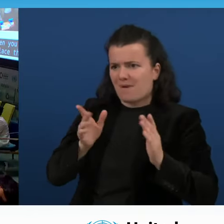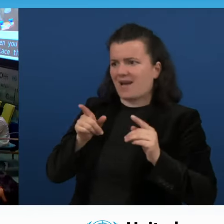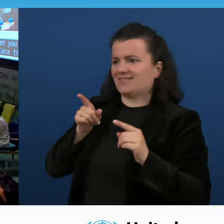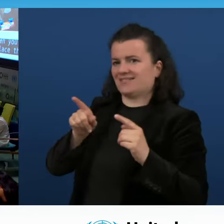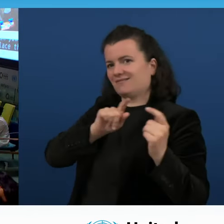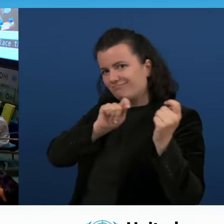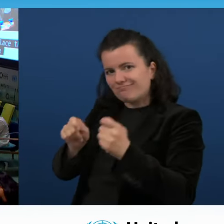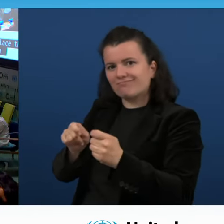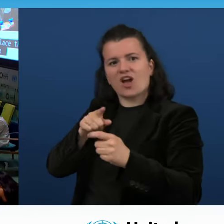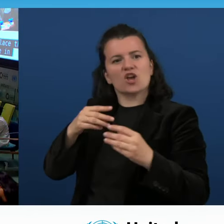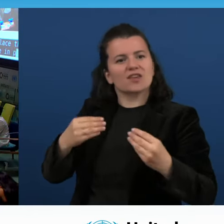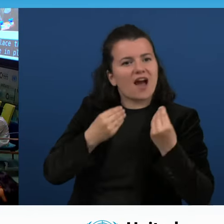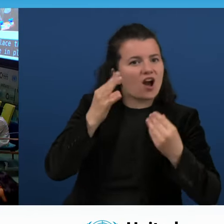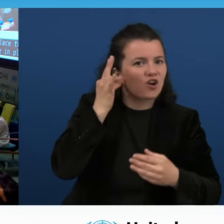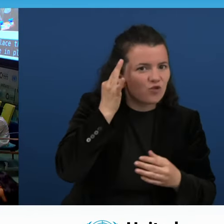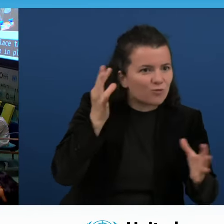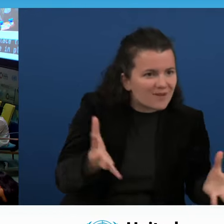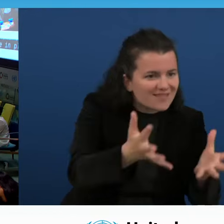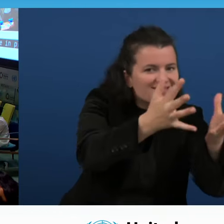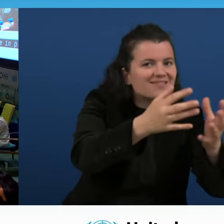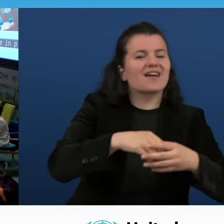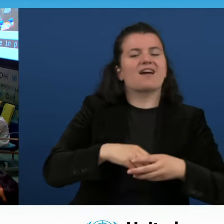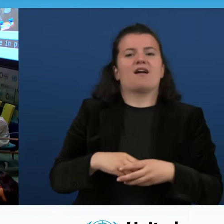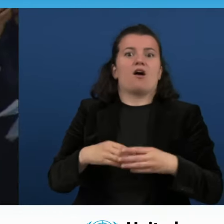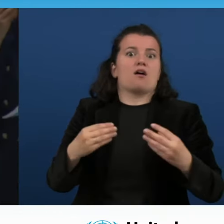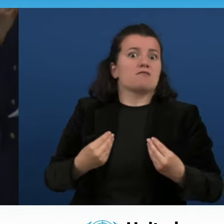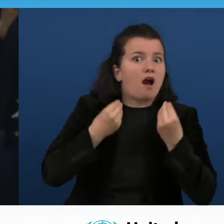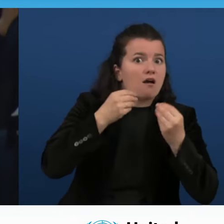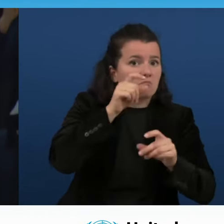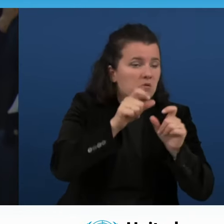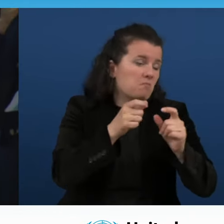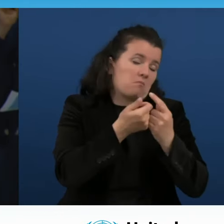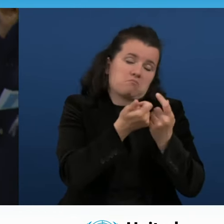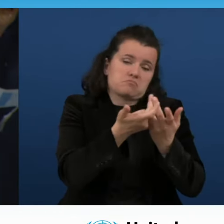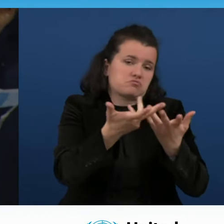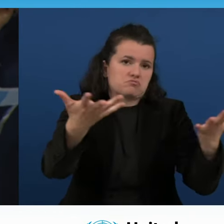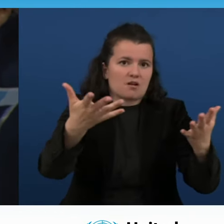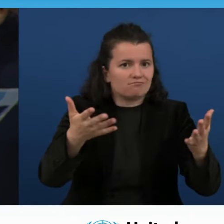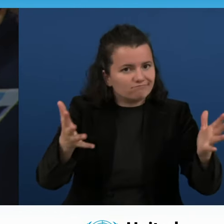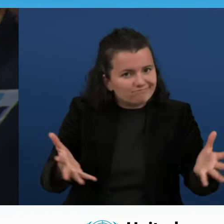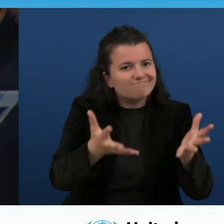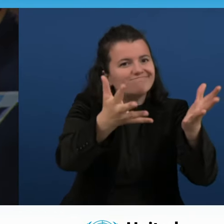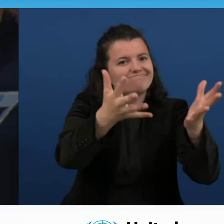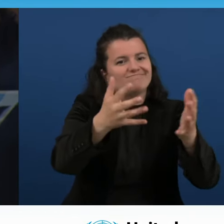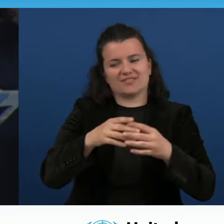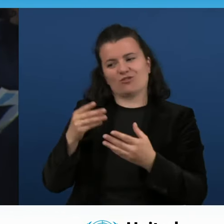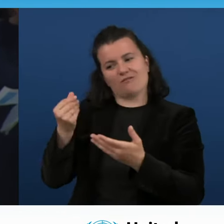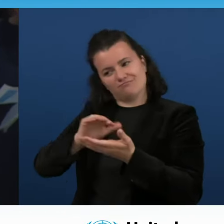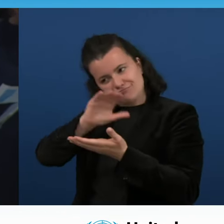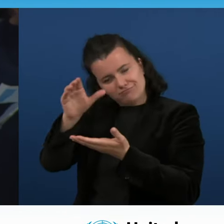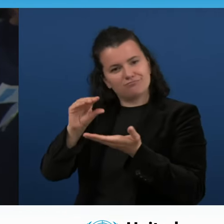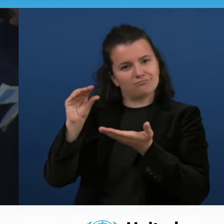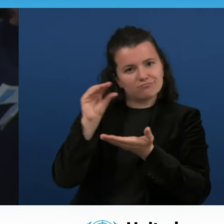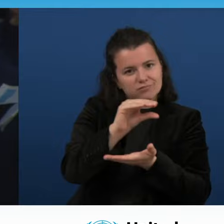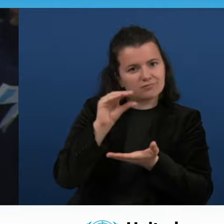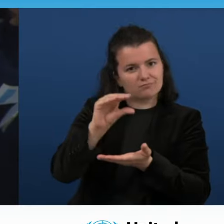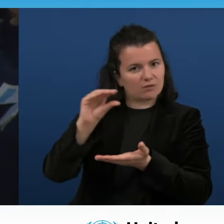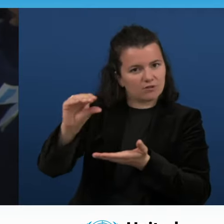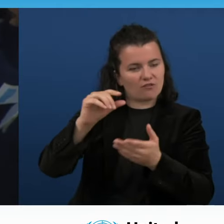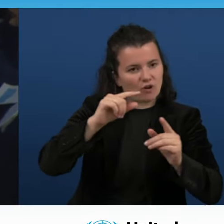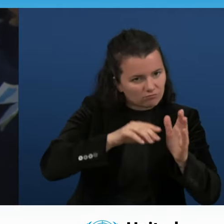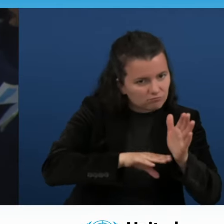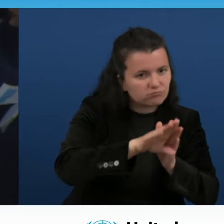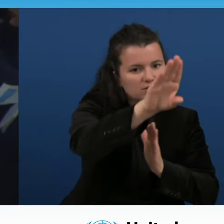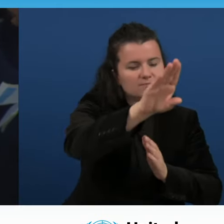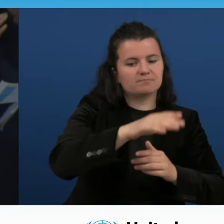so now, you have 1 minute, but we'd like to know how can platforms such as the African Youth Commission could be used